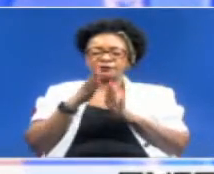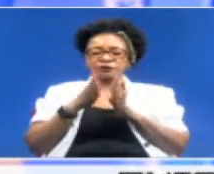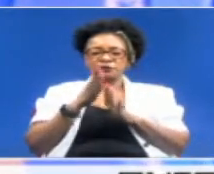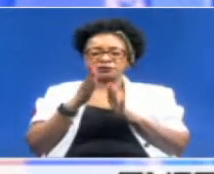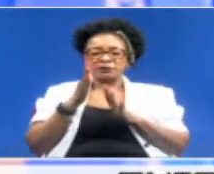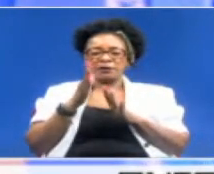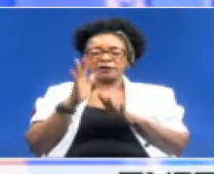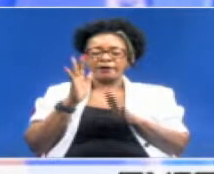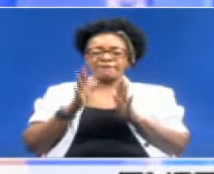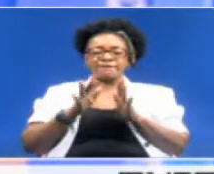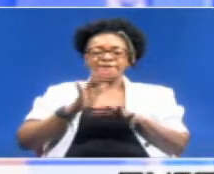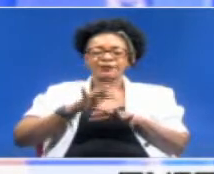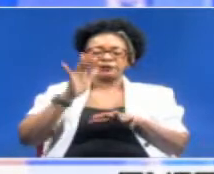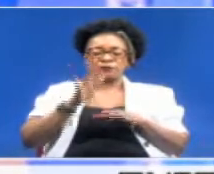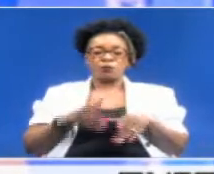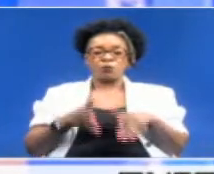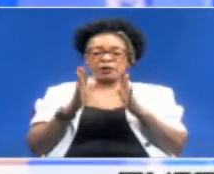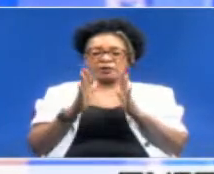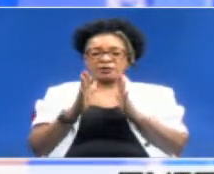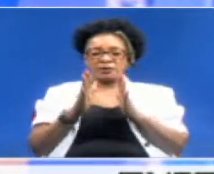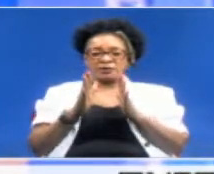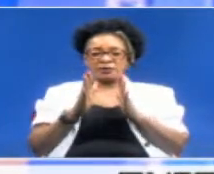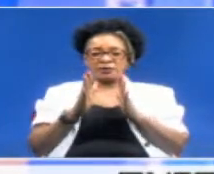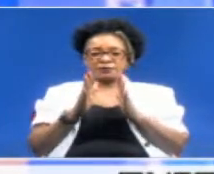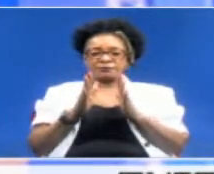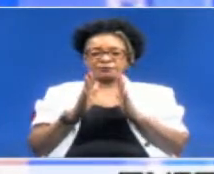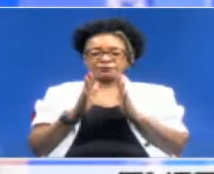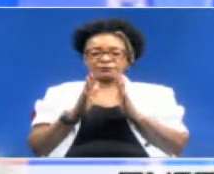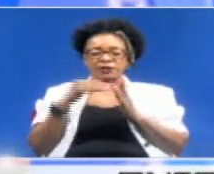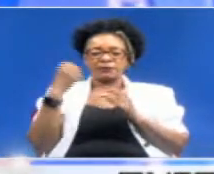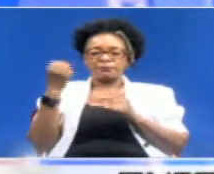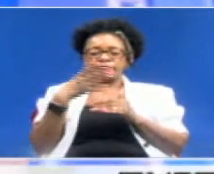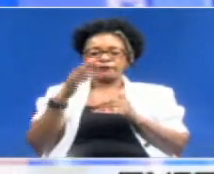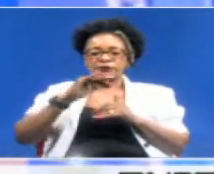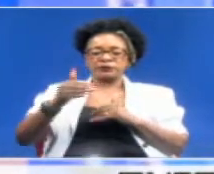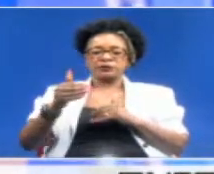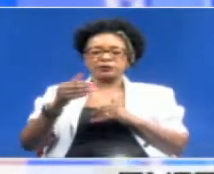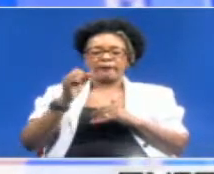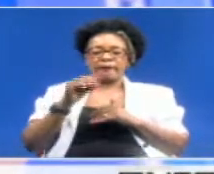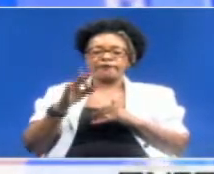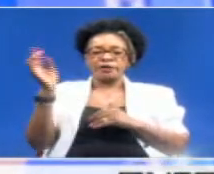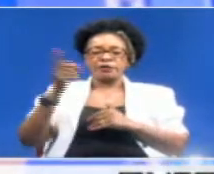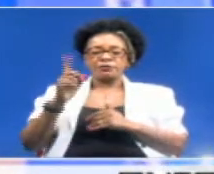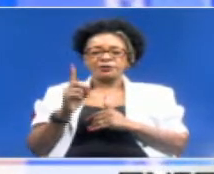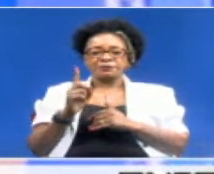effective manner here in the very beautiful city of